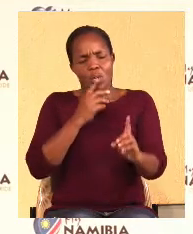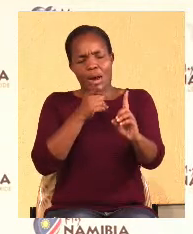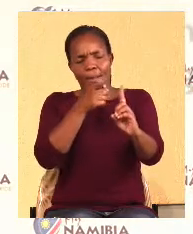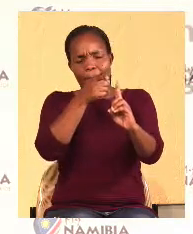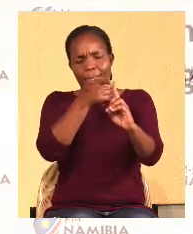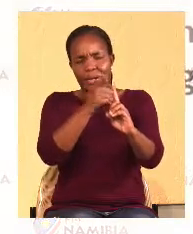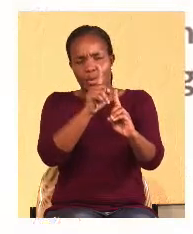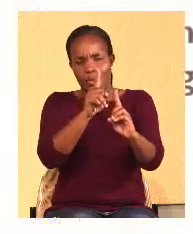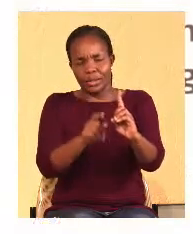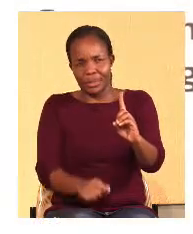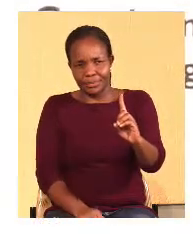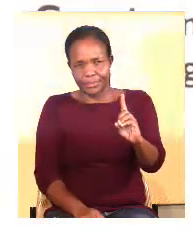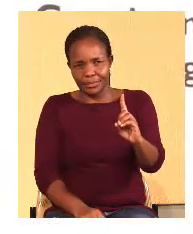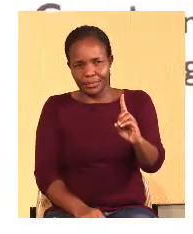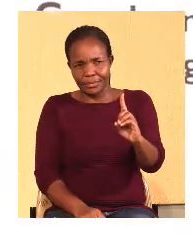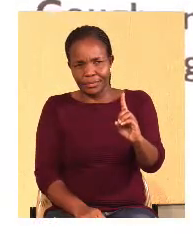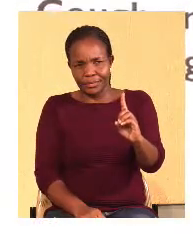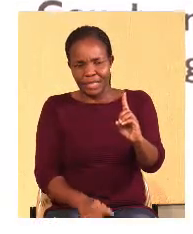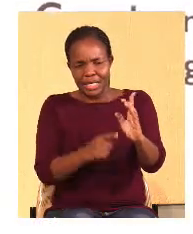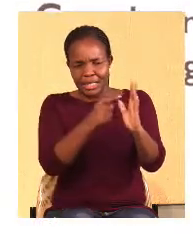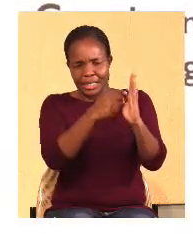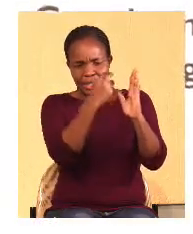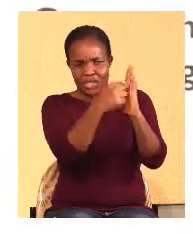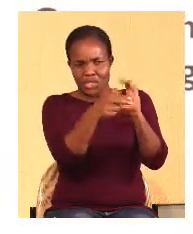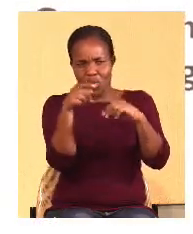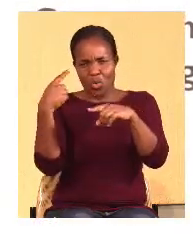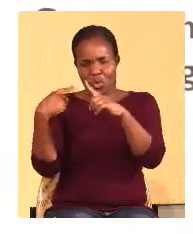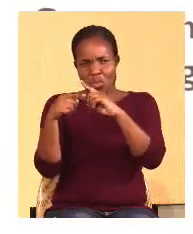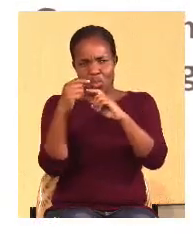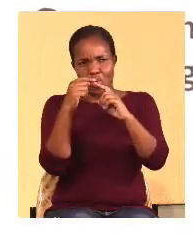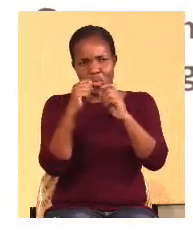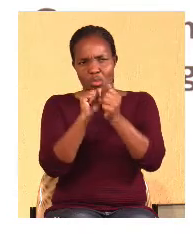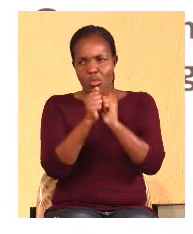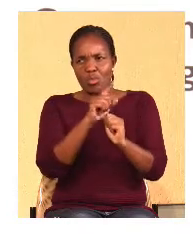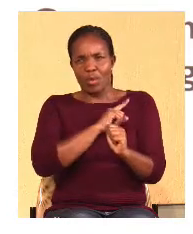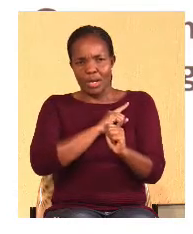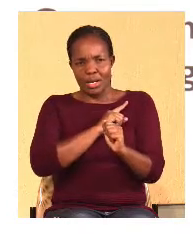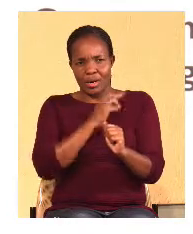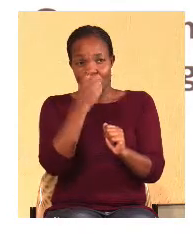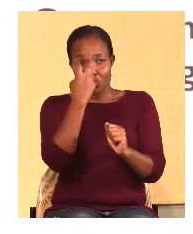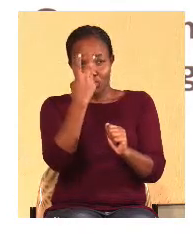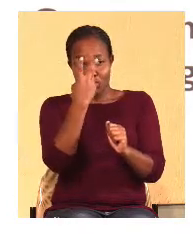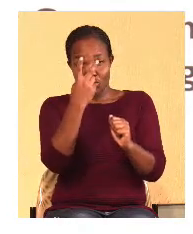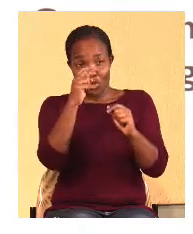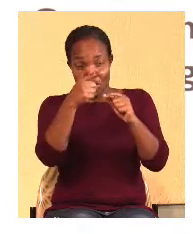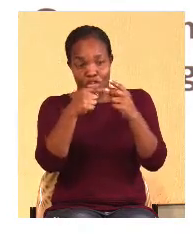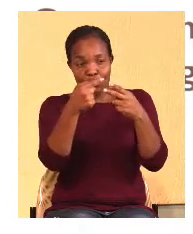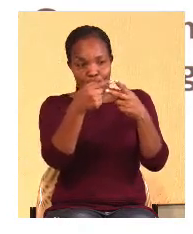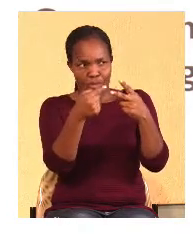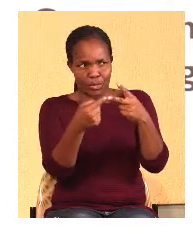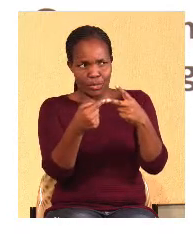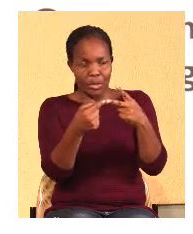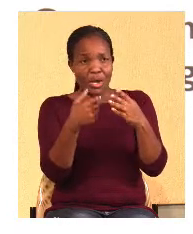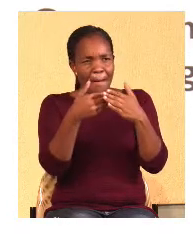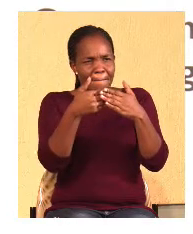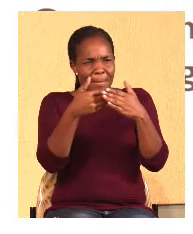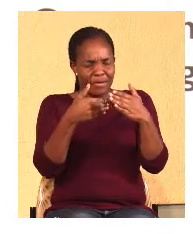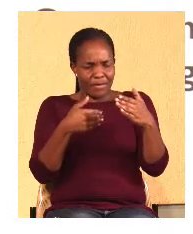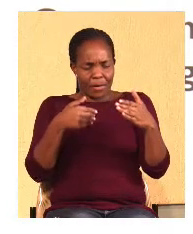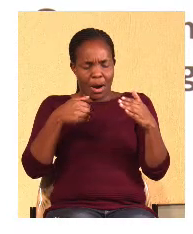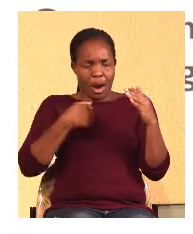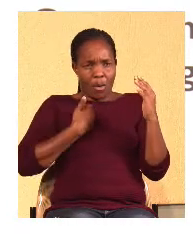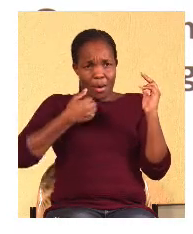of amending the regulations was twofold. One, as you know, the president earlier this week had